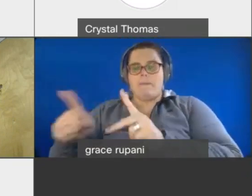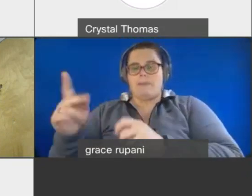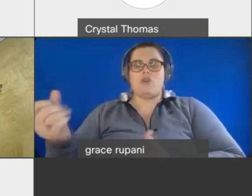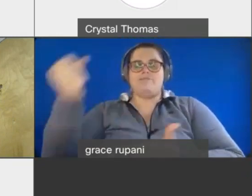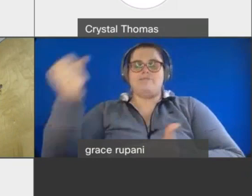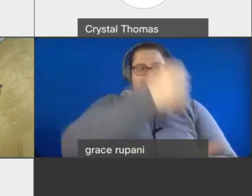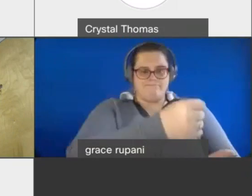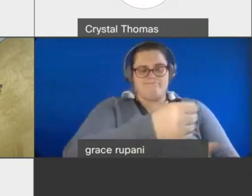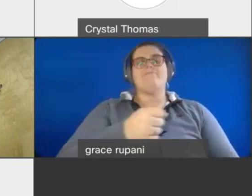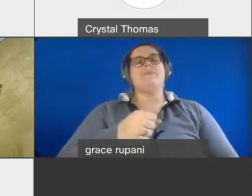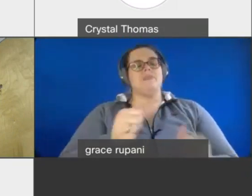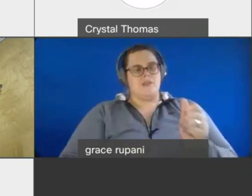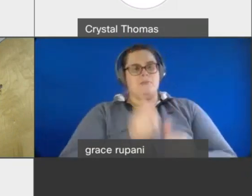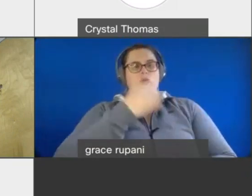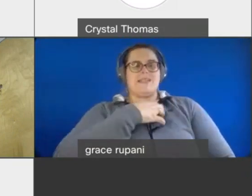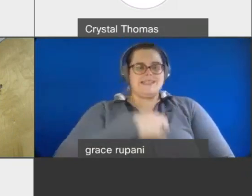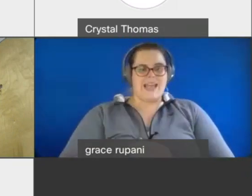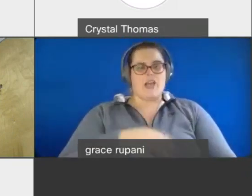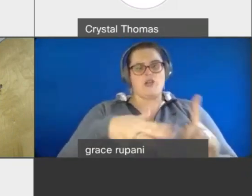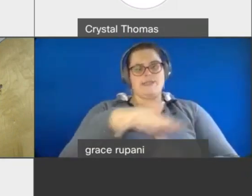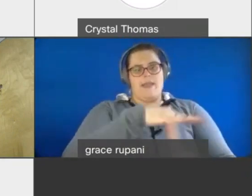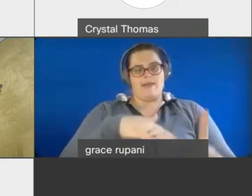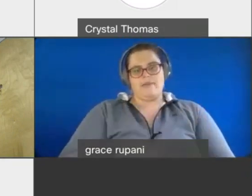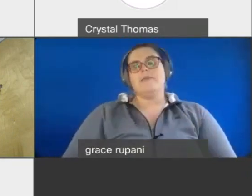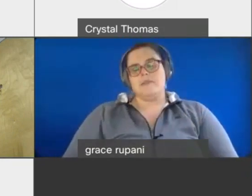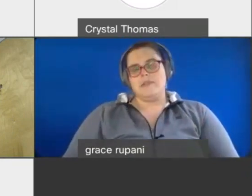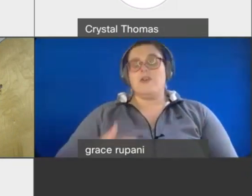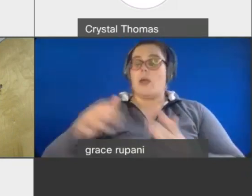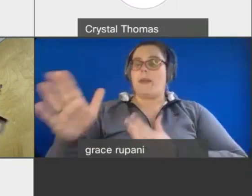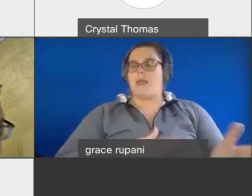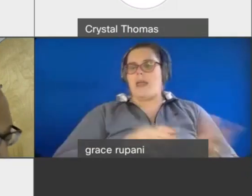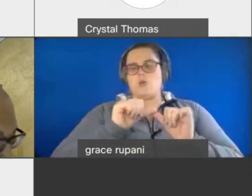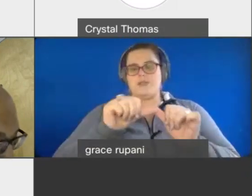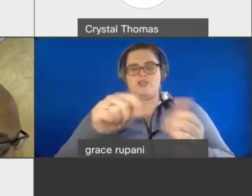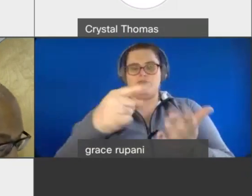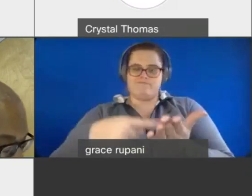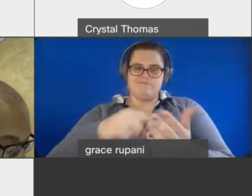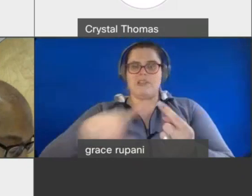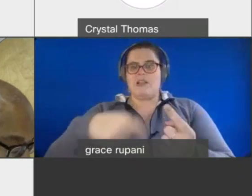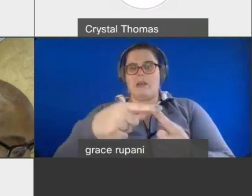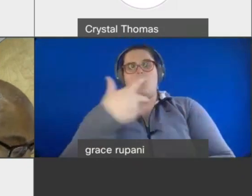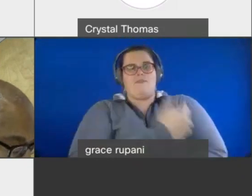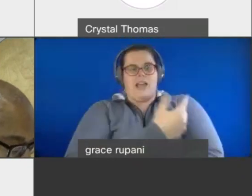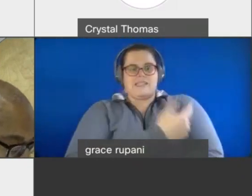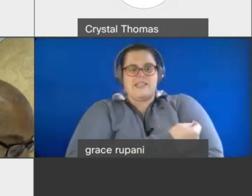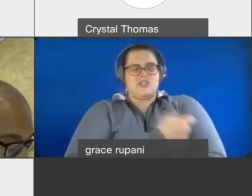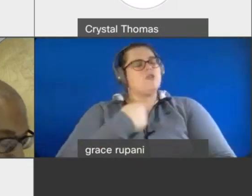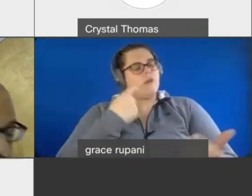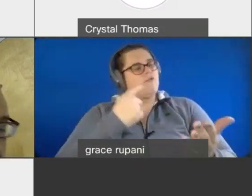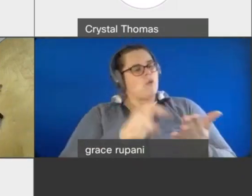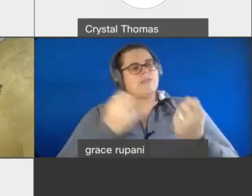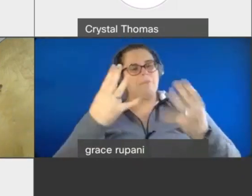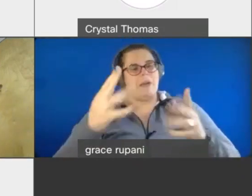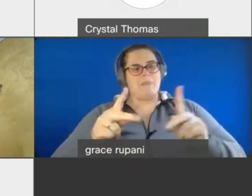and answer sessions on vaccinations as most people continue to be hesitant to take them,